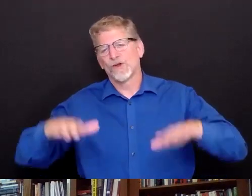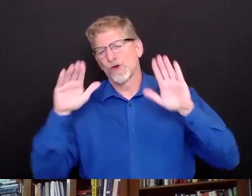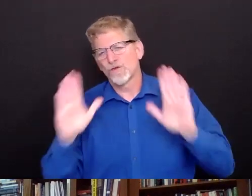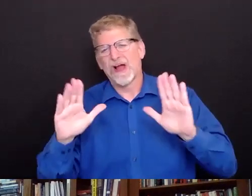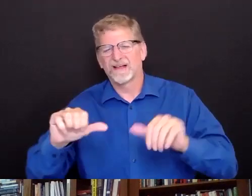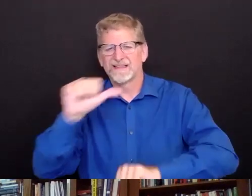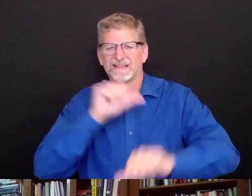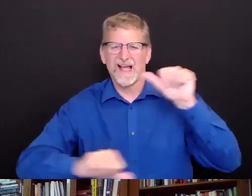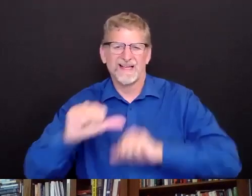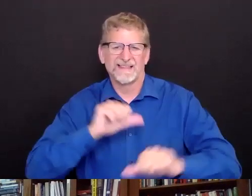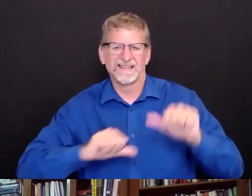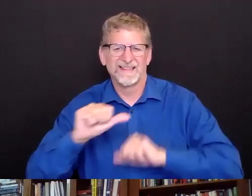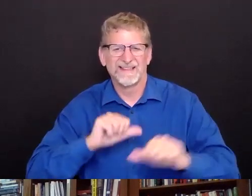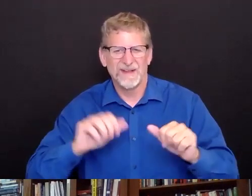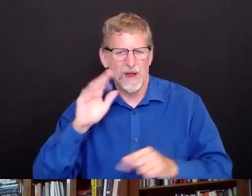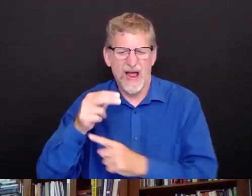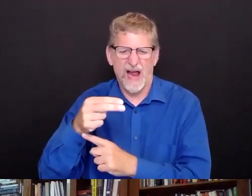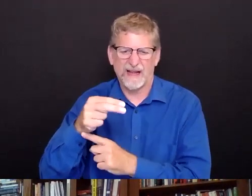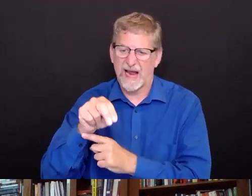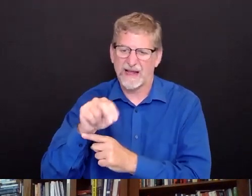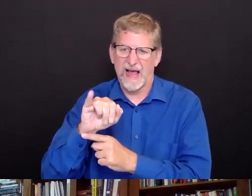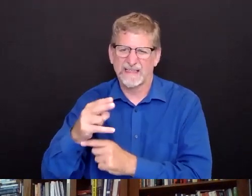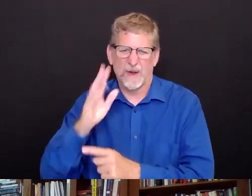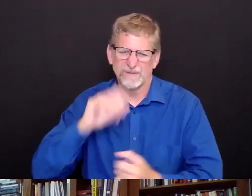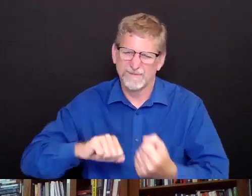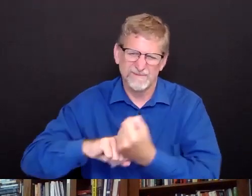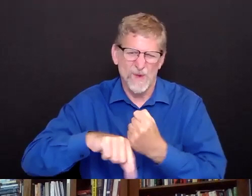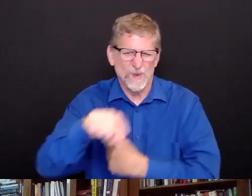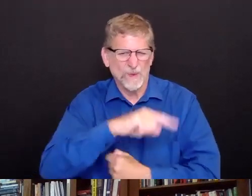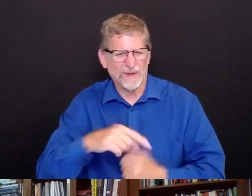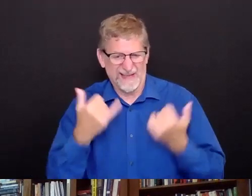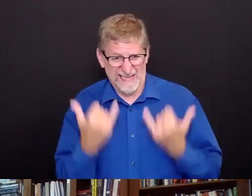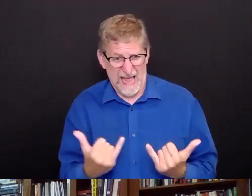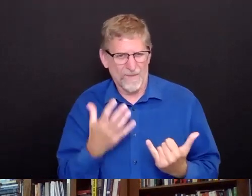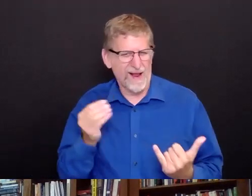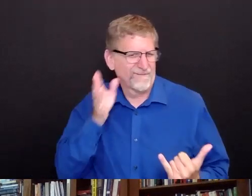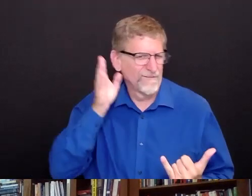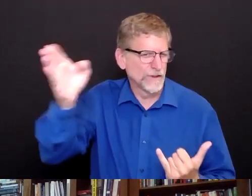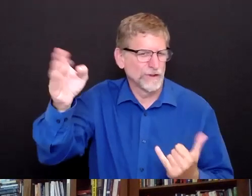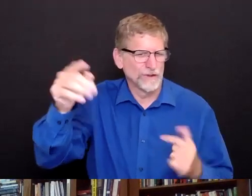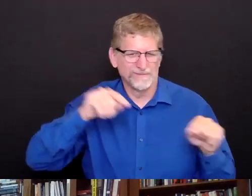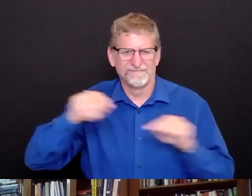We'll support you now, and we'll support you then. So congratulations, postdocs, for all you have done and will do,